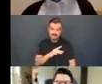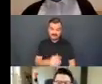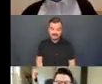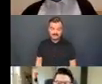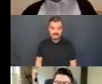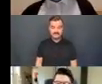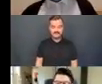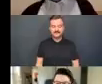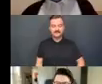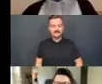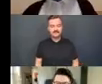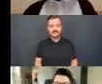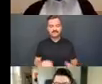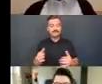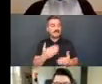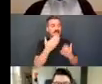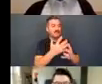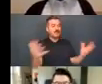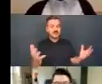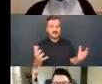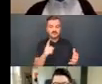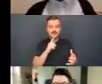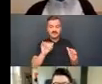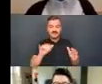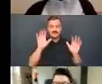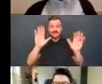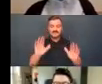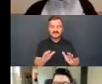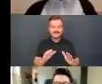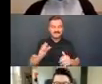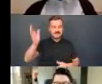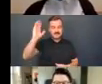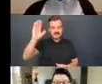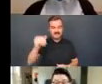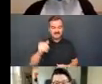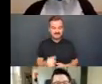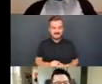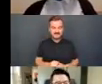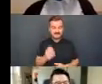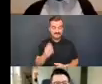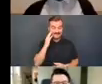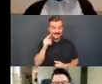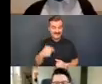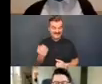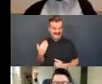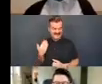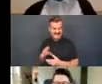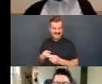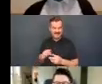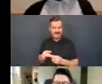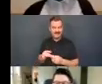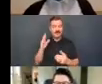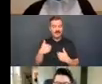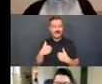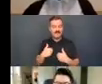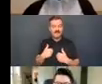Thank you both so much for that fantastic joint presentation. As I mentioned at the top, uh, we're going to break